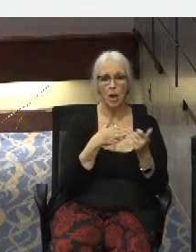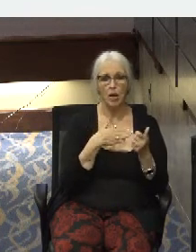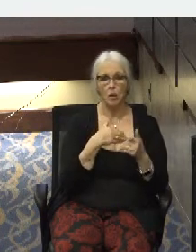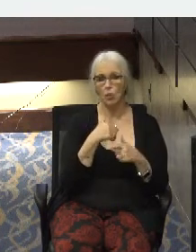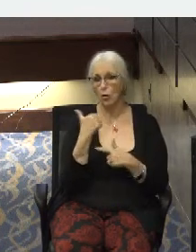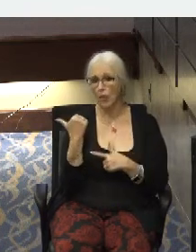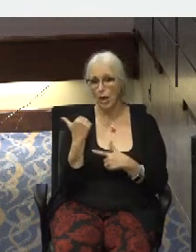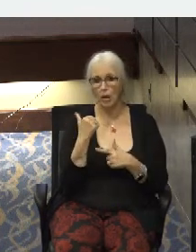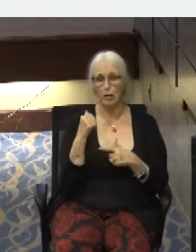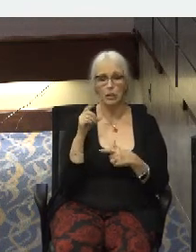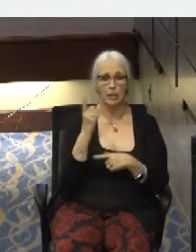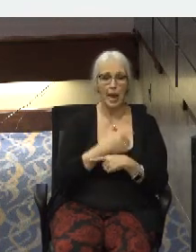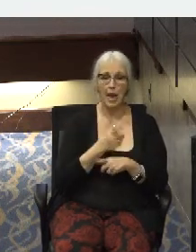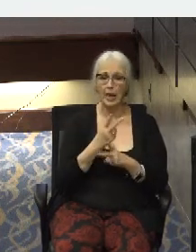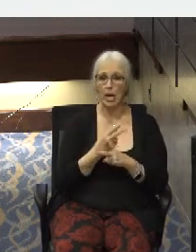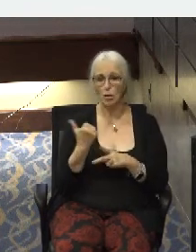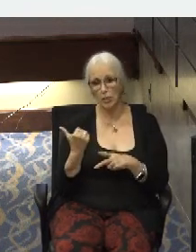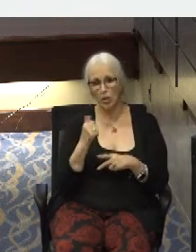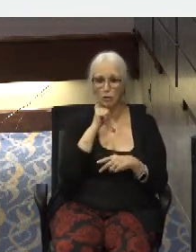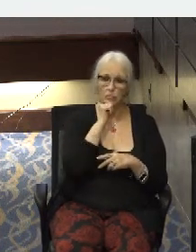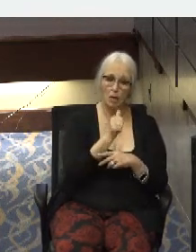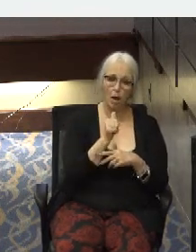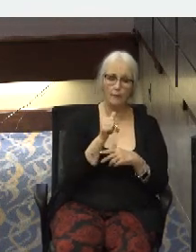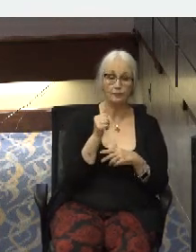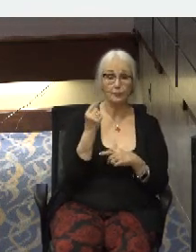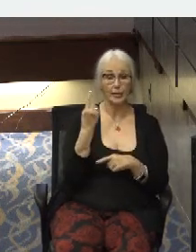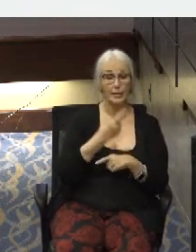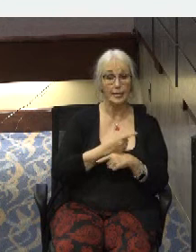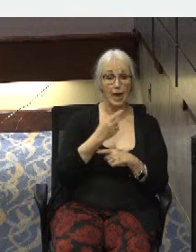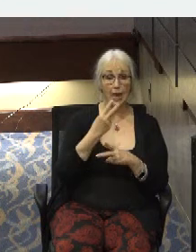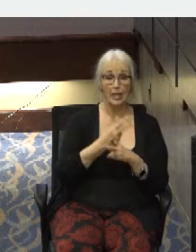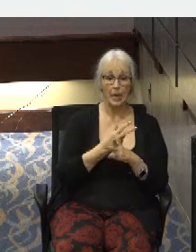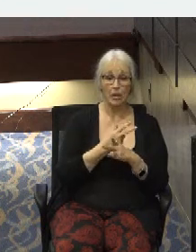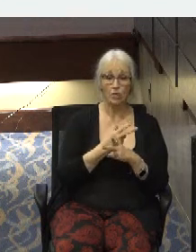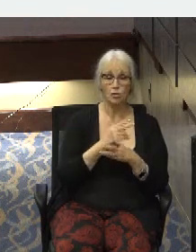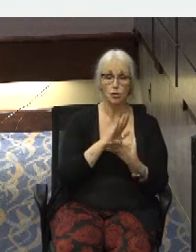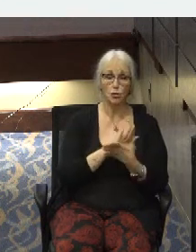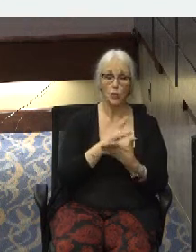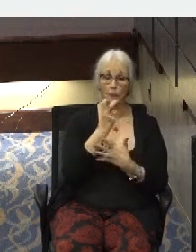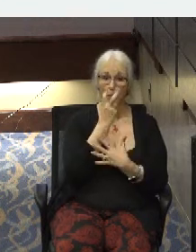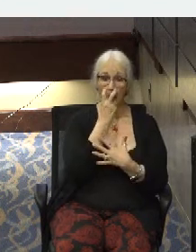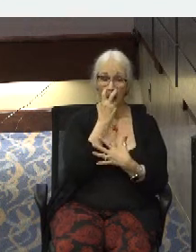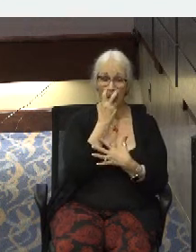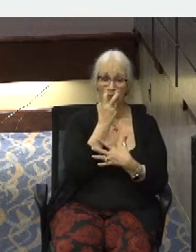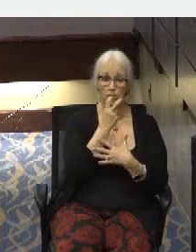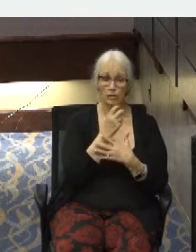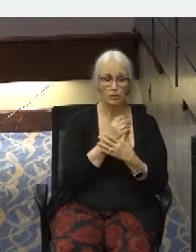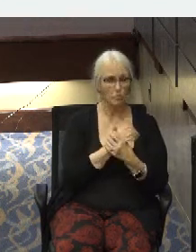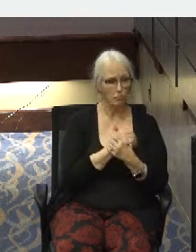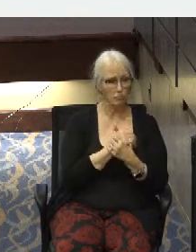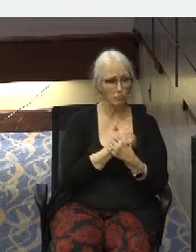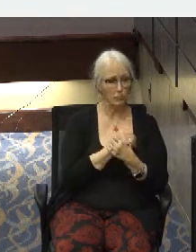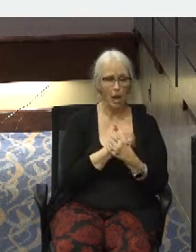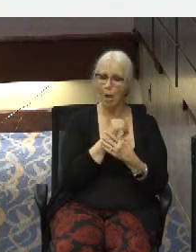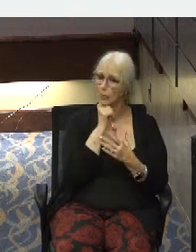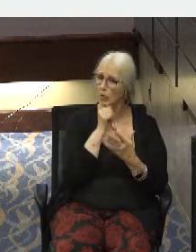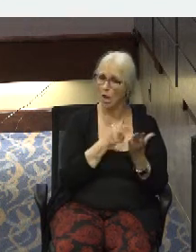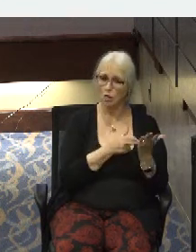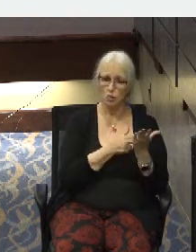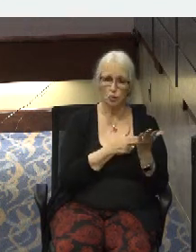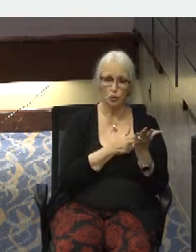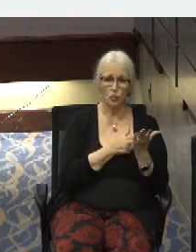is there or not. Is the daycare facility the school for the blind? I'm not completely sure, I'm